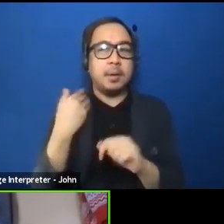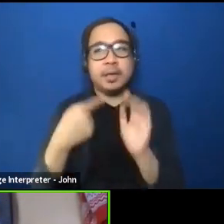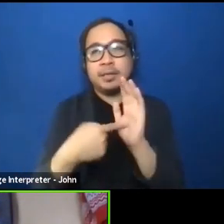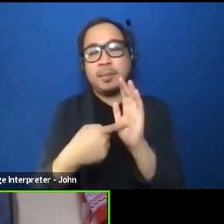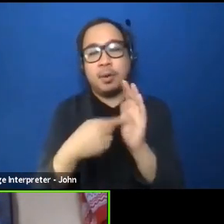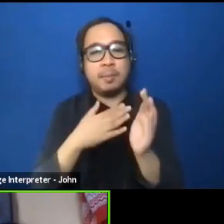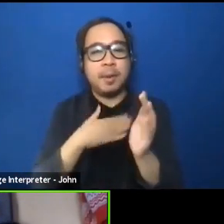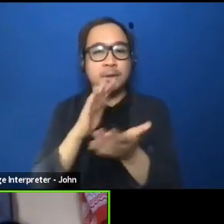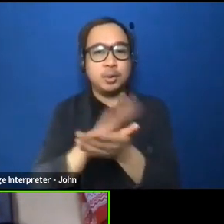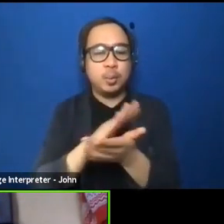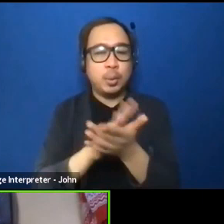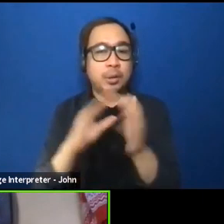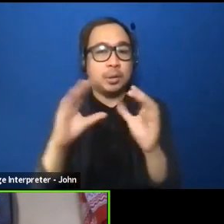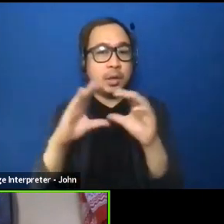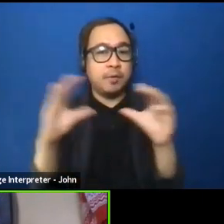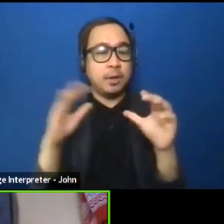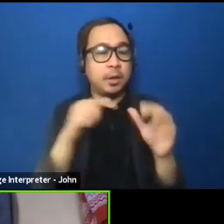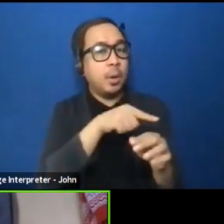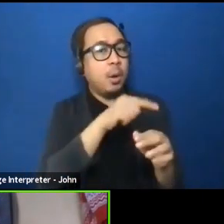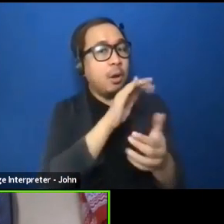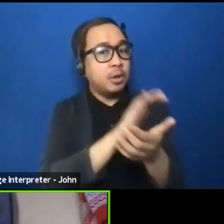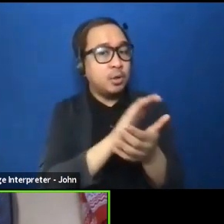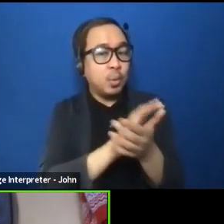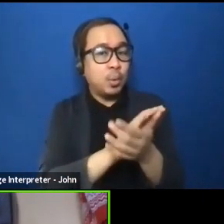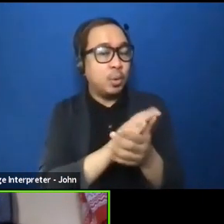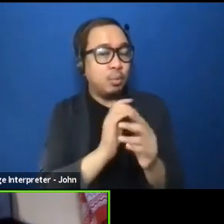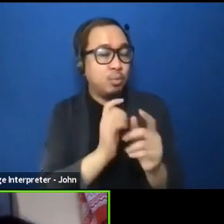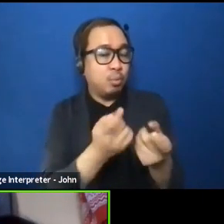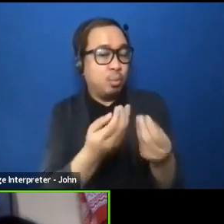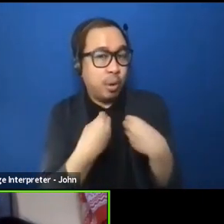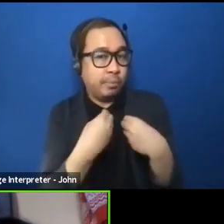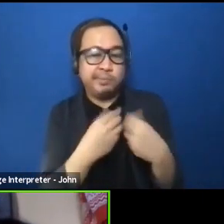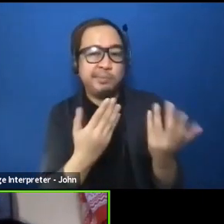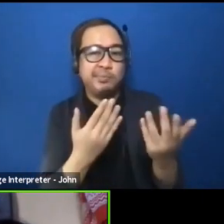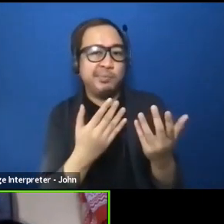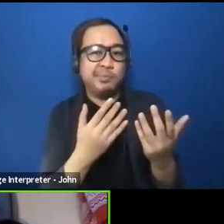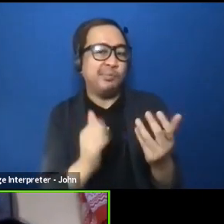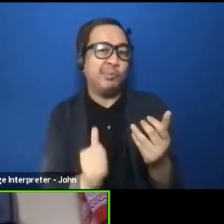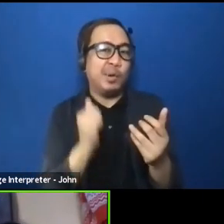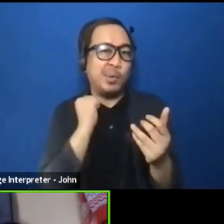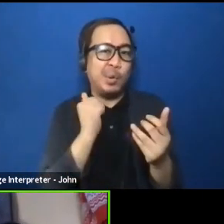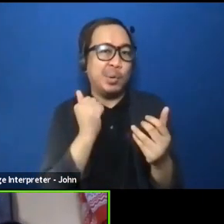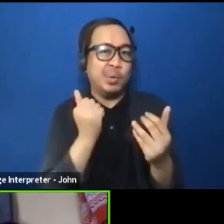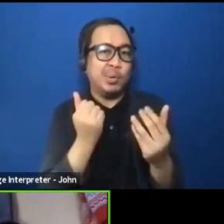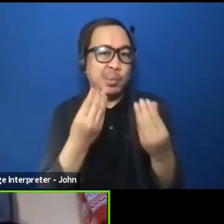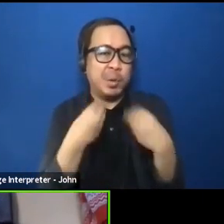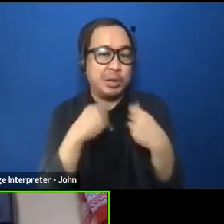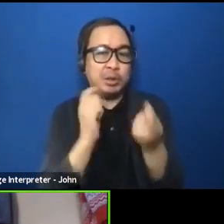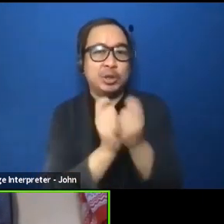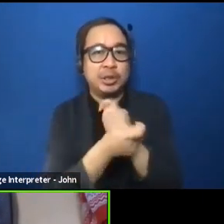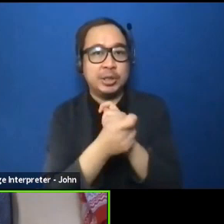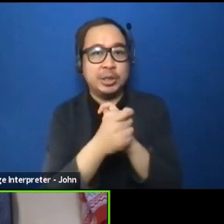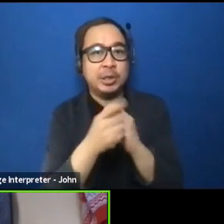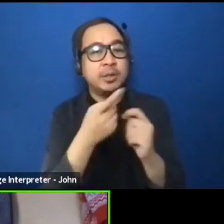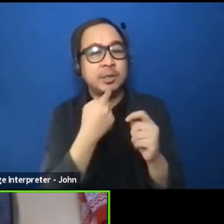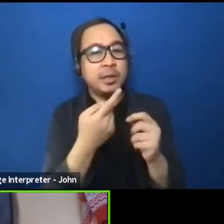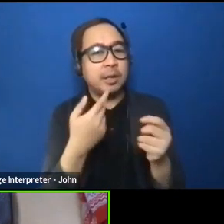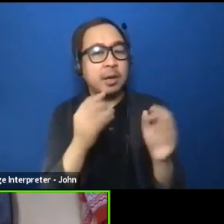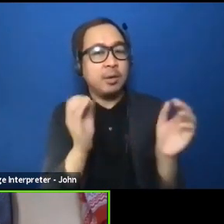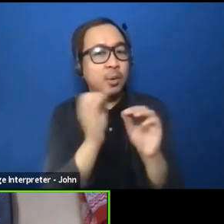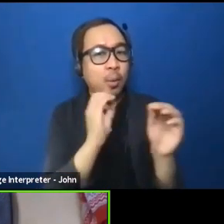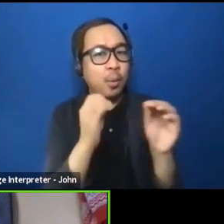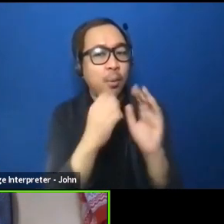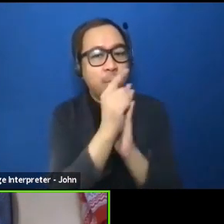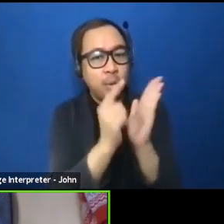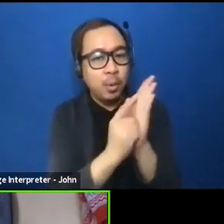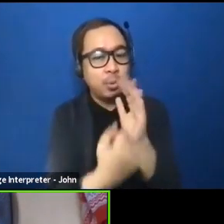certificates, the institution that issues it does not want amend me that for me, citing that there is no law to support